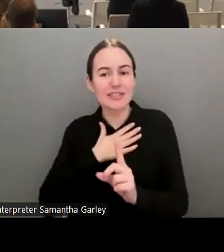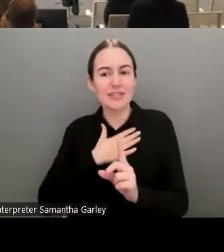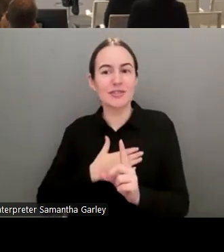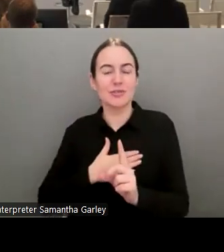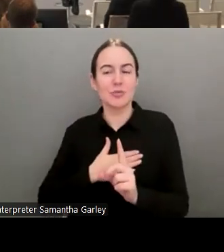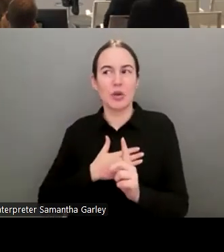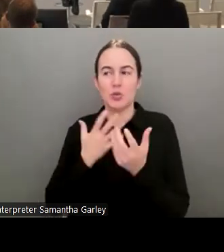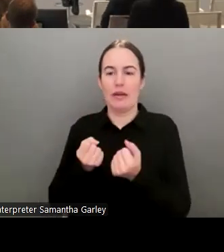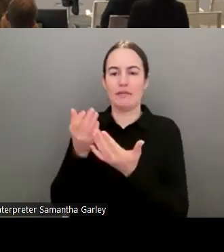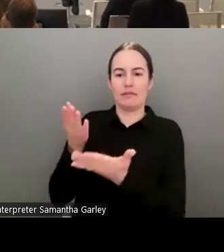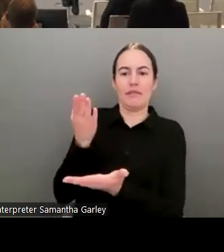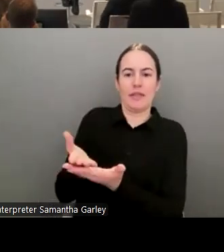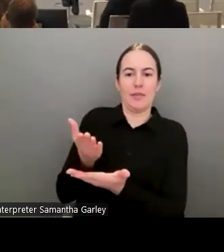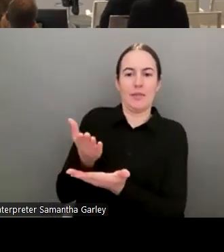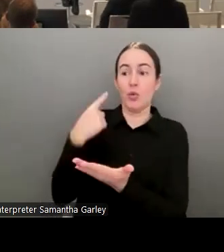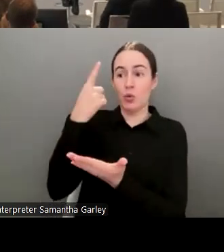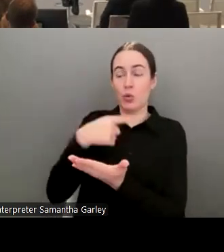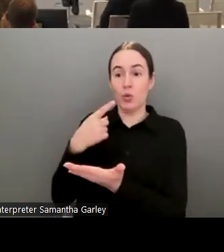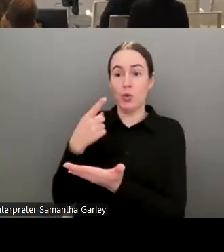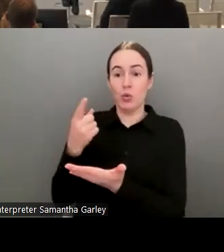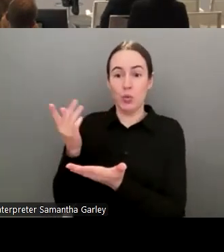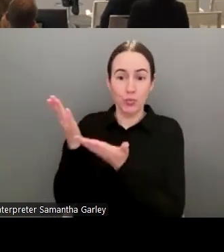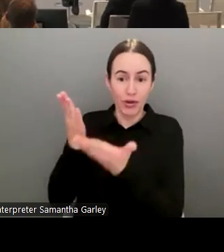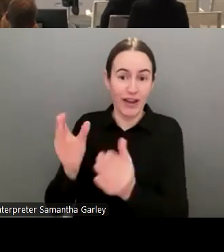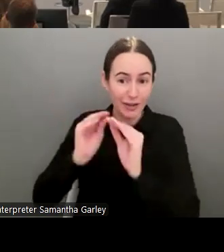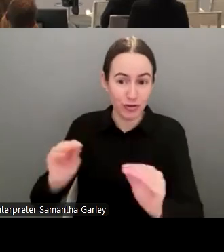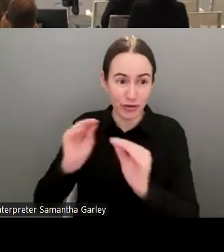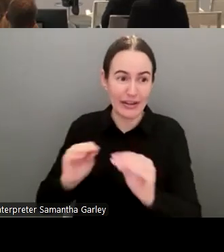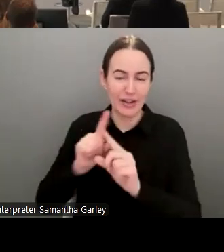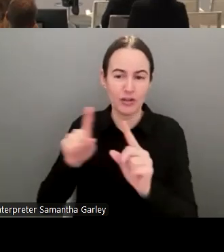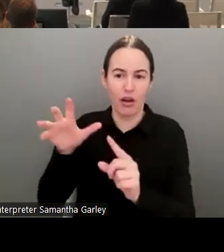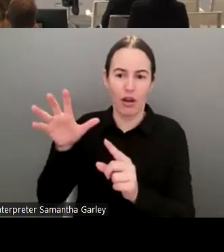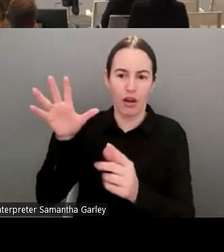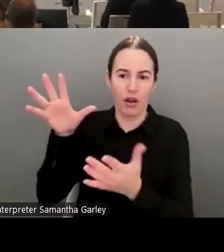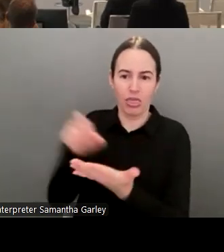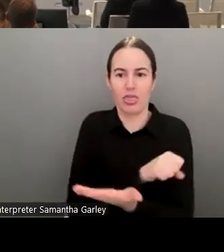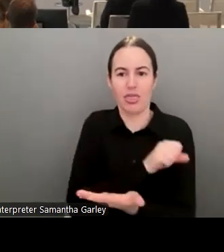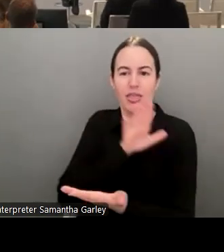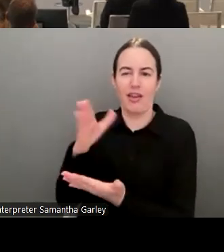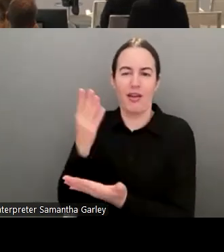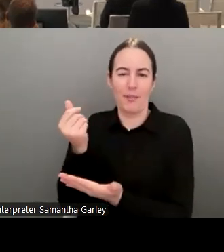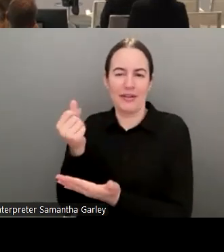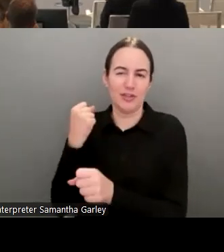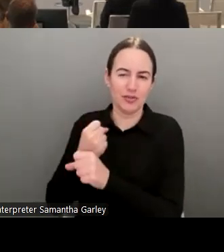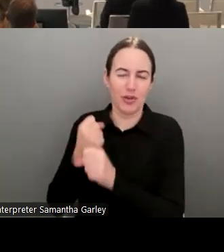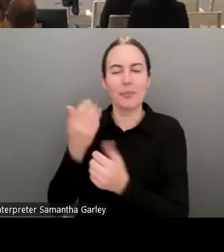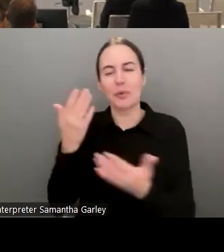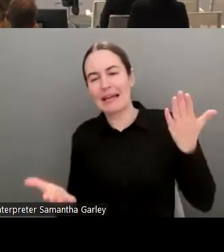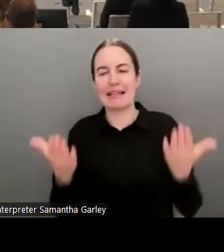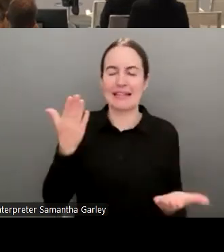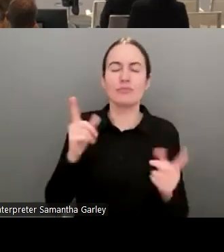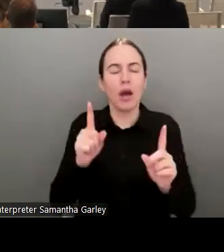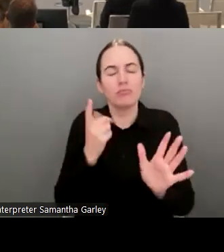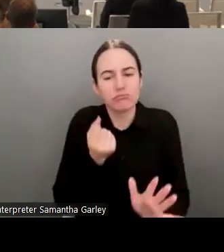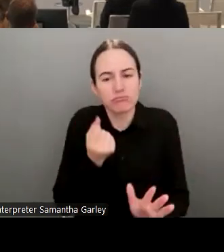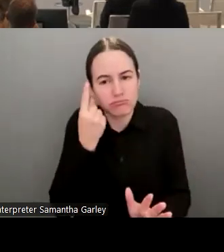and that training providers are earning money on providing their training. So it's kind of a balance there. But I hear you. And I think it would be a good idea that